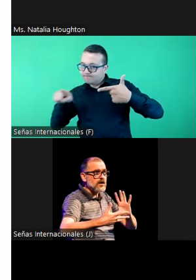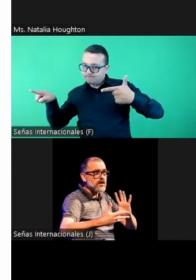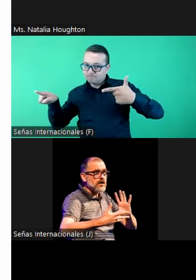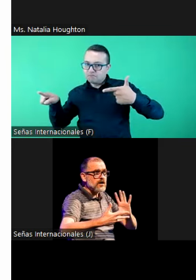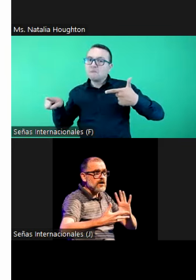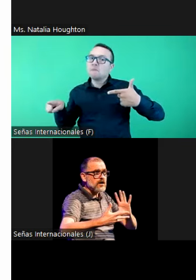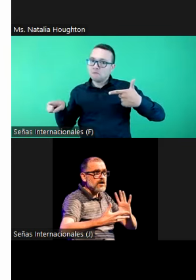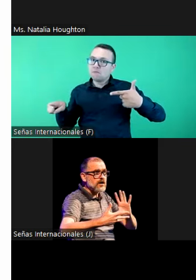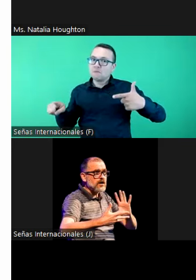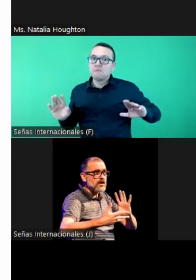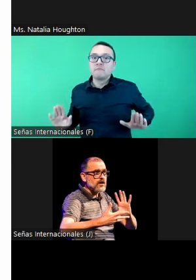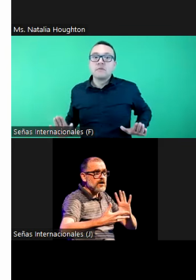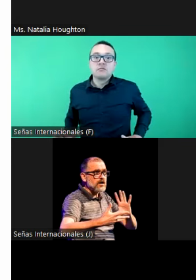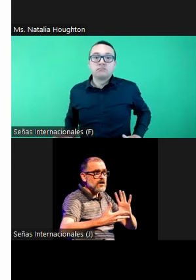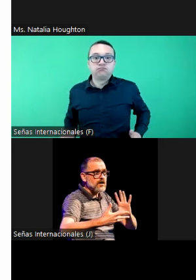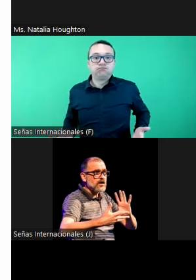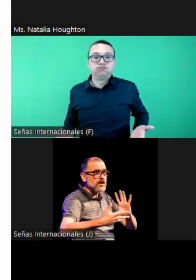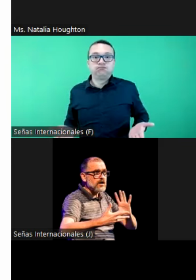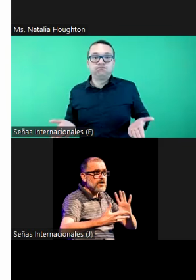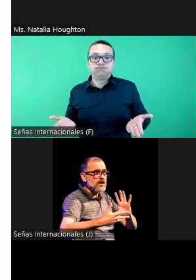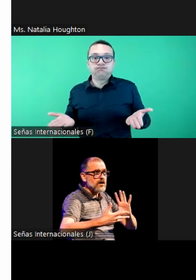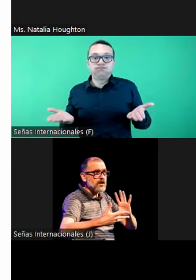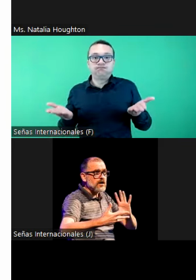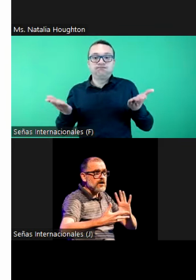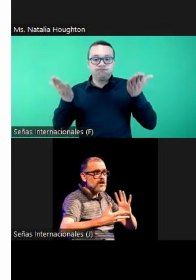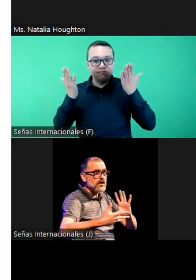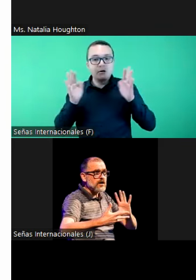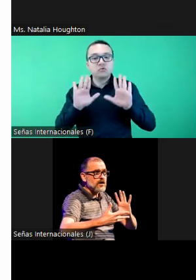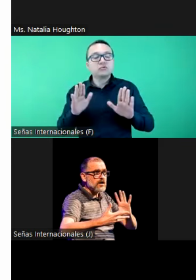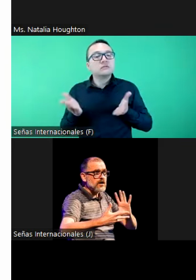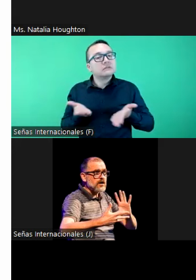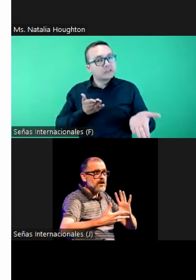tracing factors, there is a